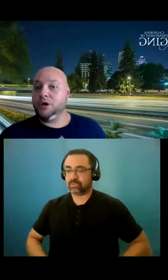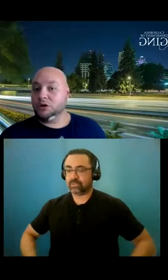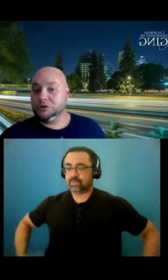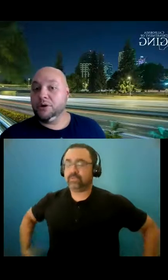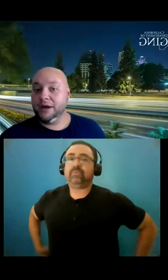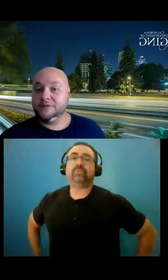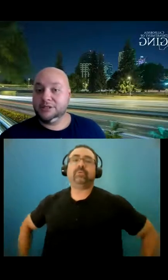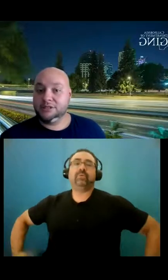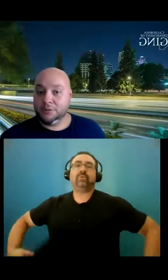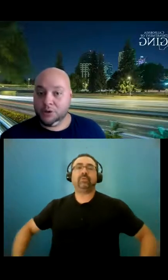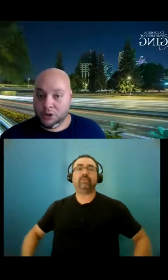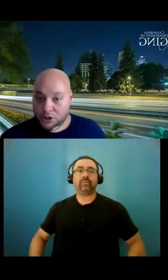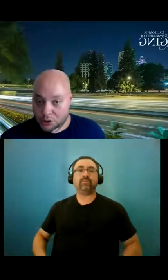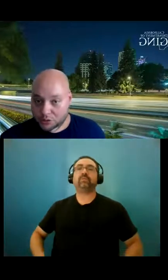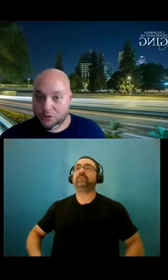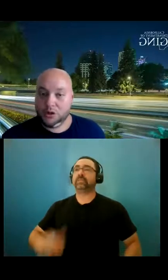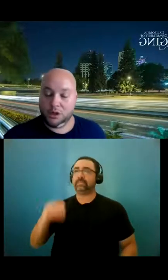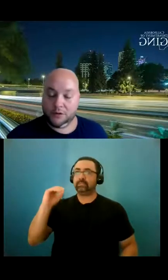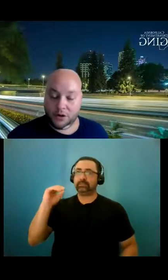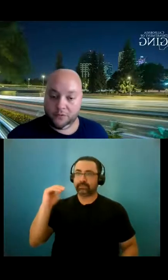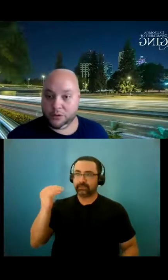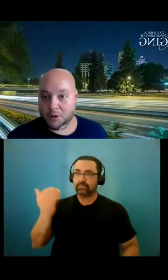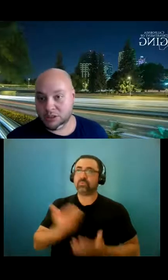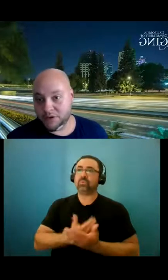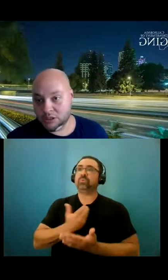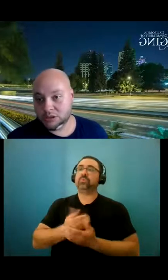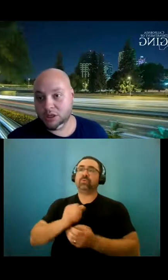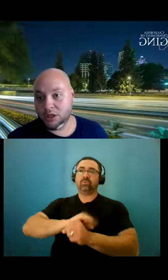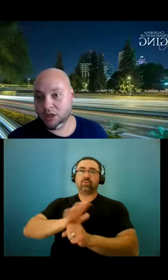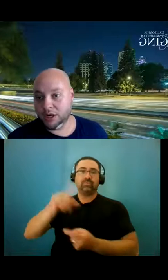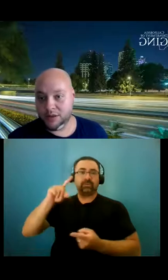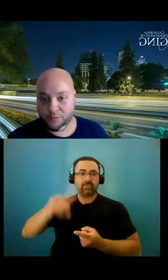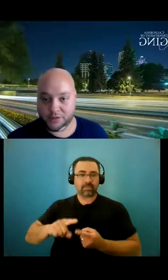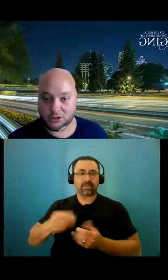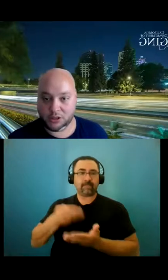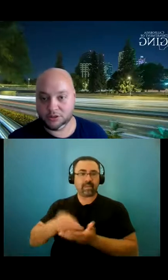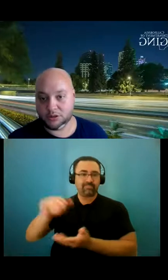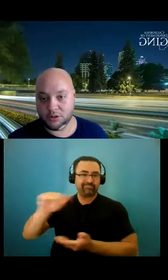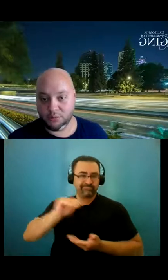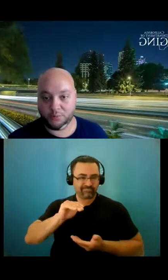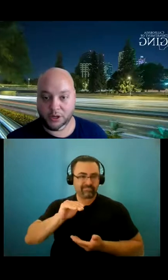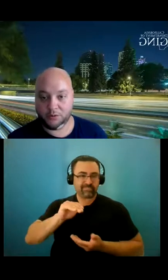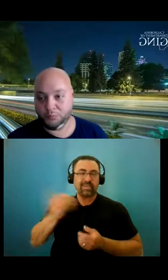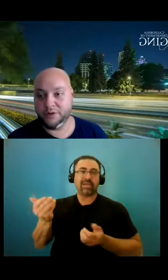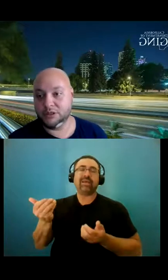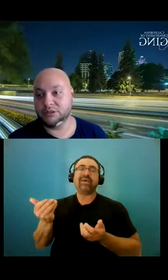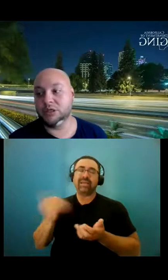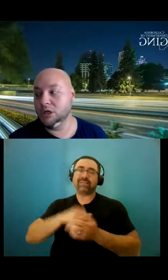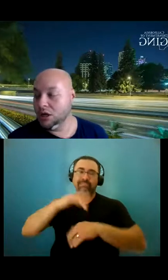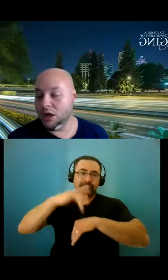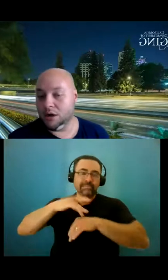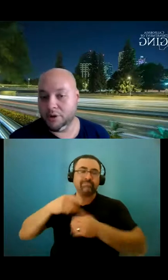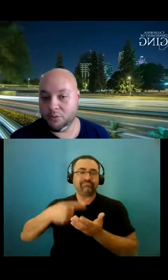So we also have seen some new COVID response funds. And again, I think we touched on this a little